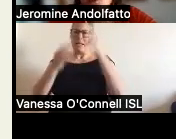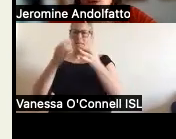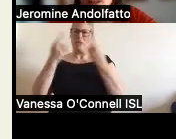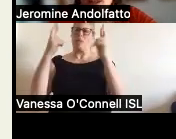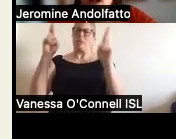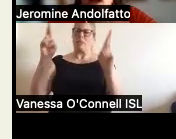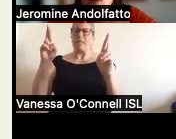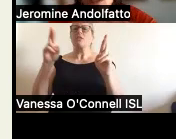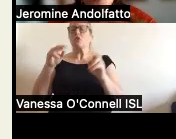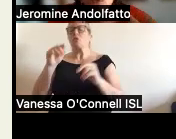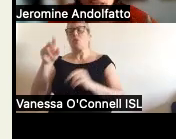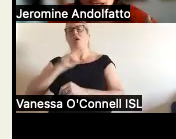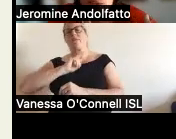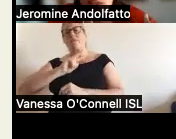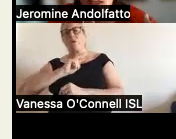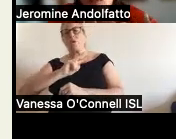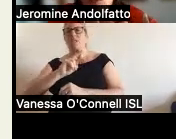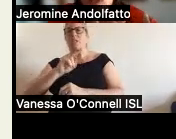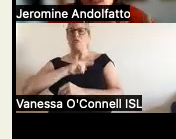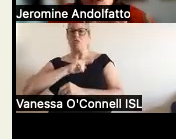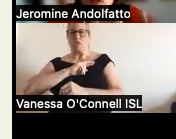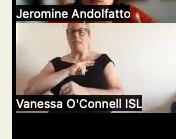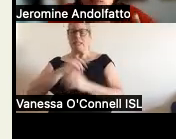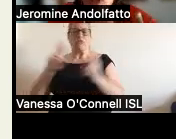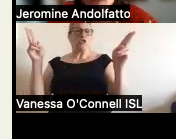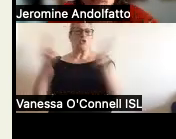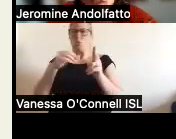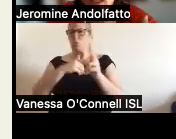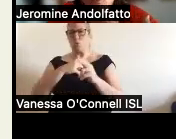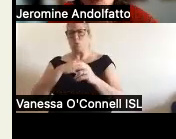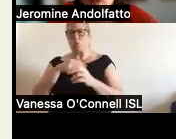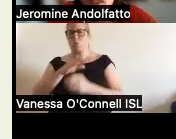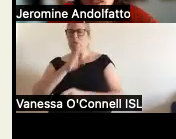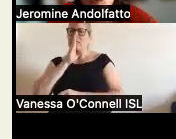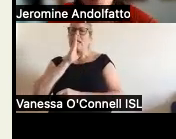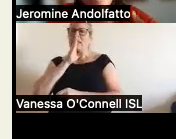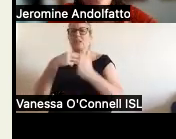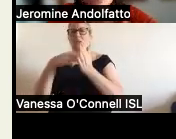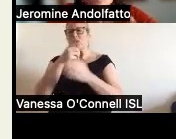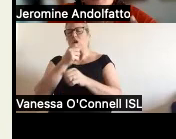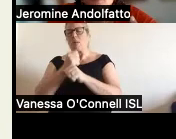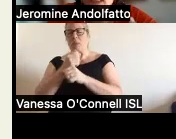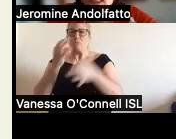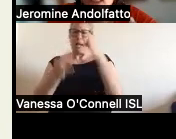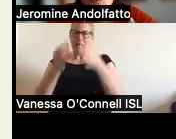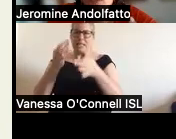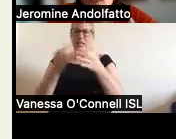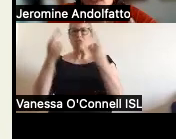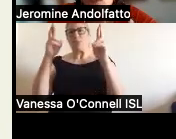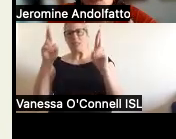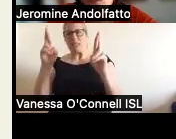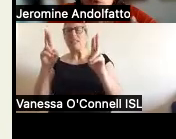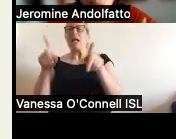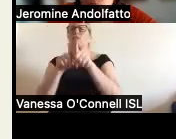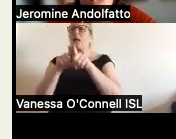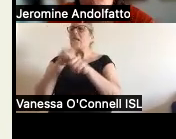their voice are reduced to silence when it comes to political participation and representation, also because they don't see a